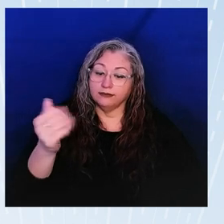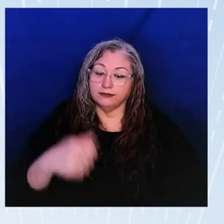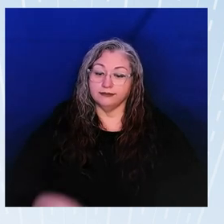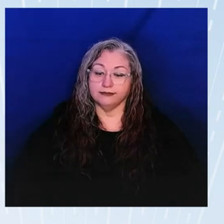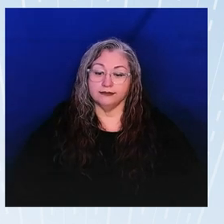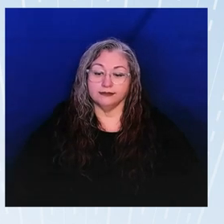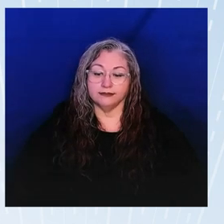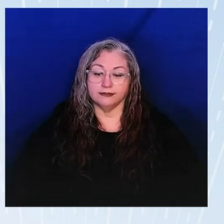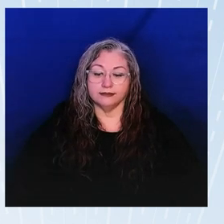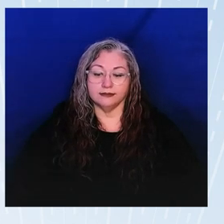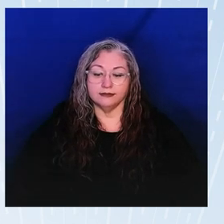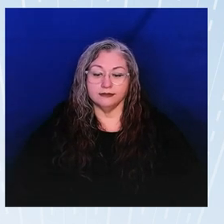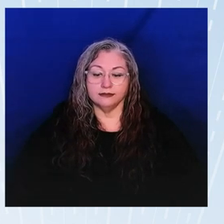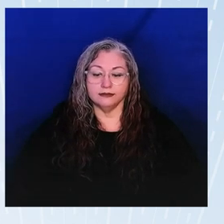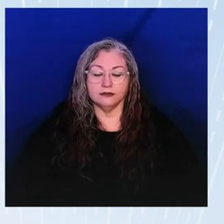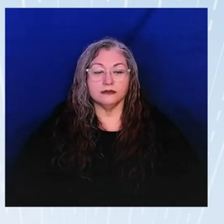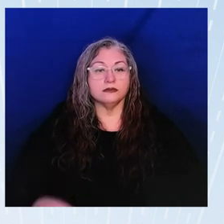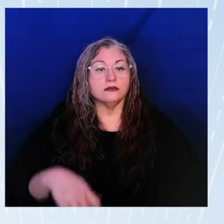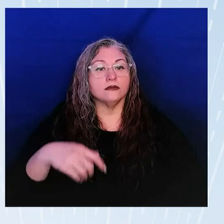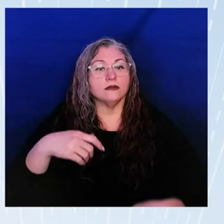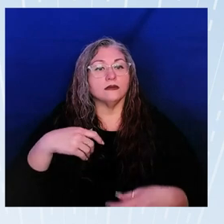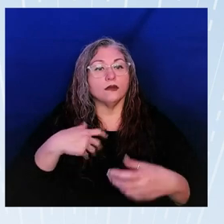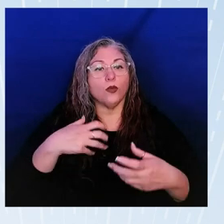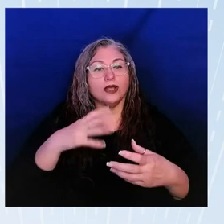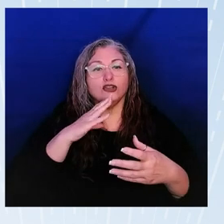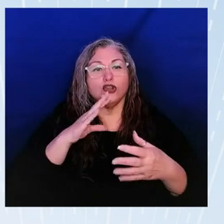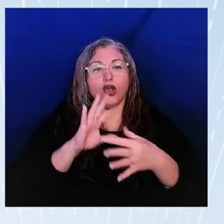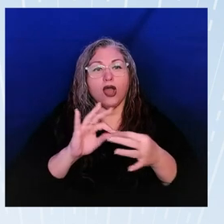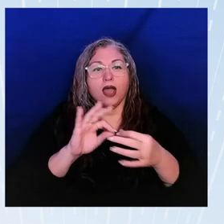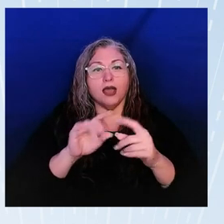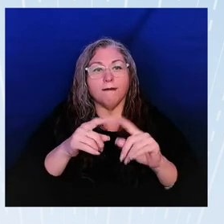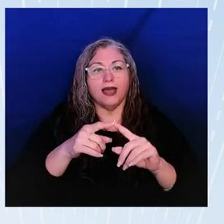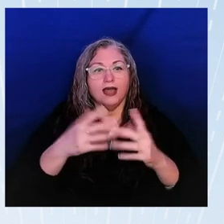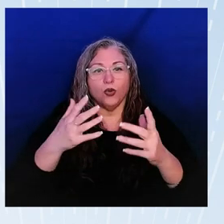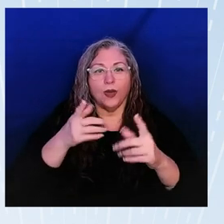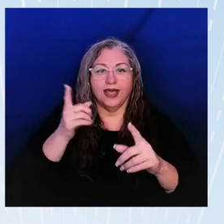I was actually going to talk a little bit about what